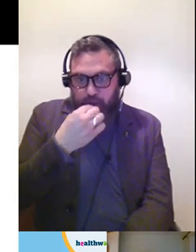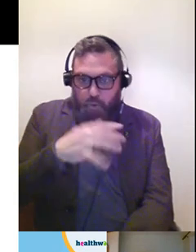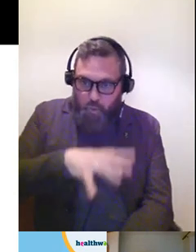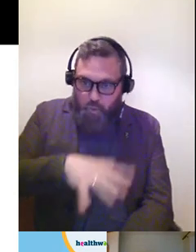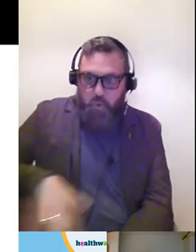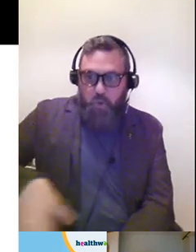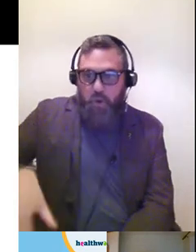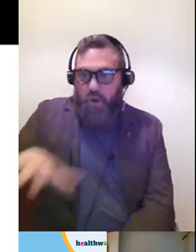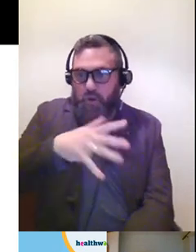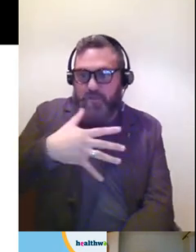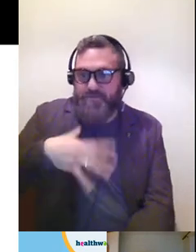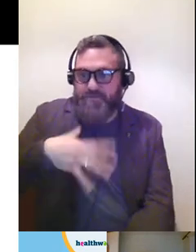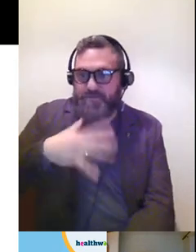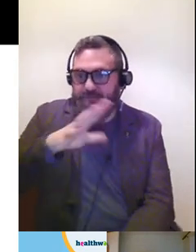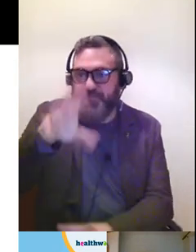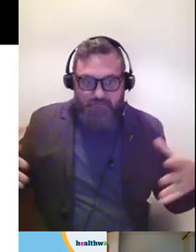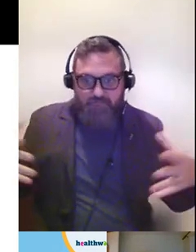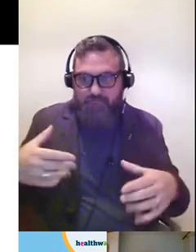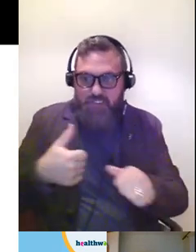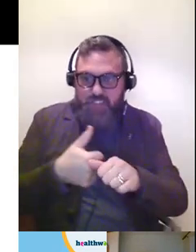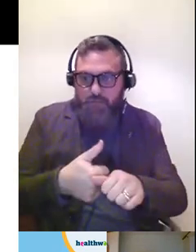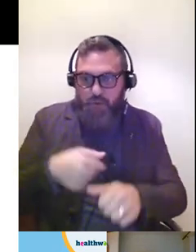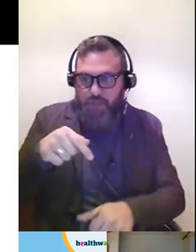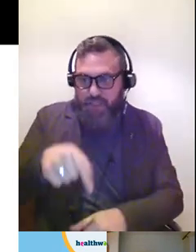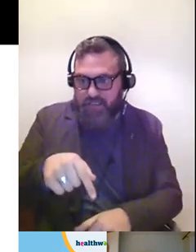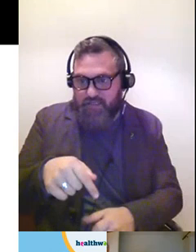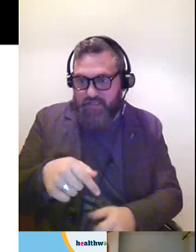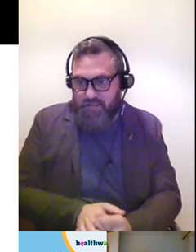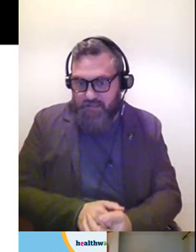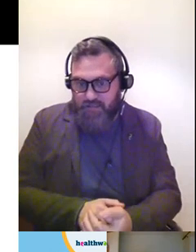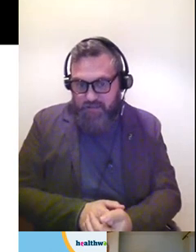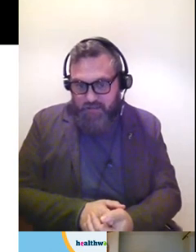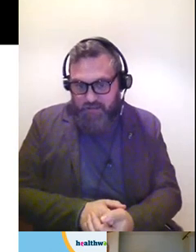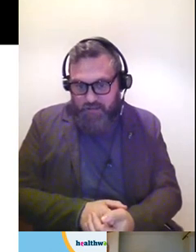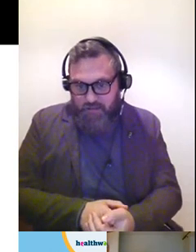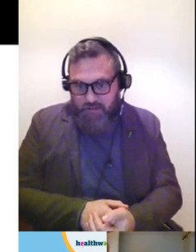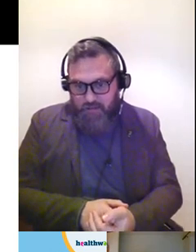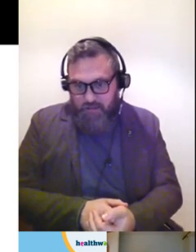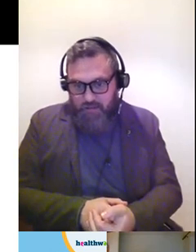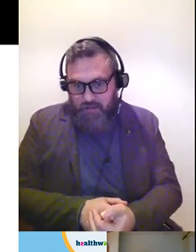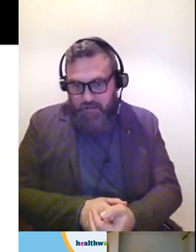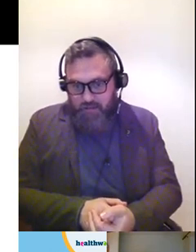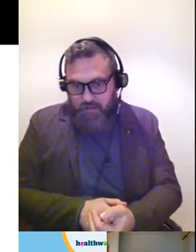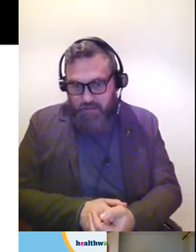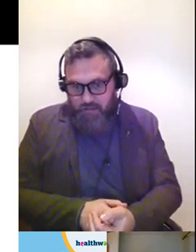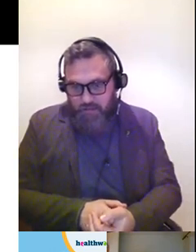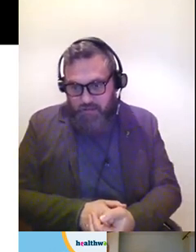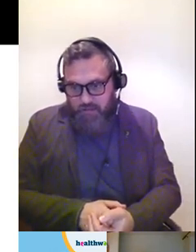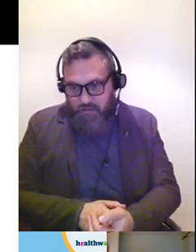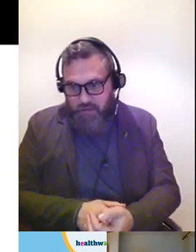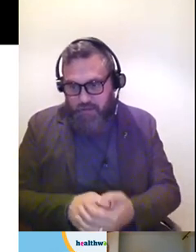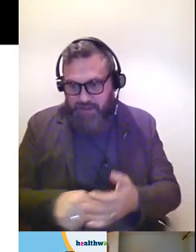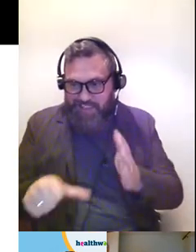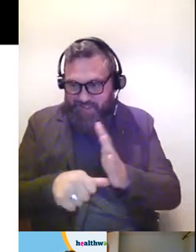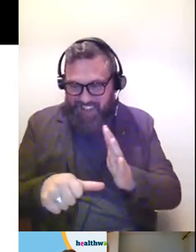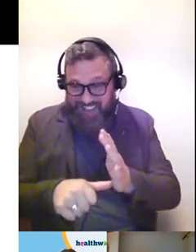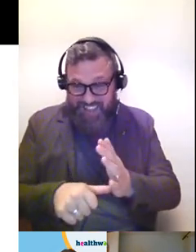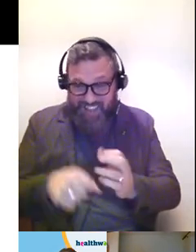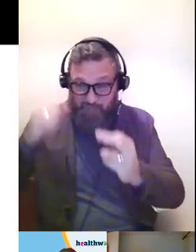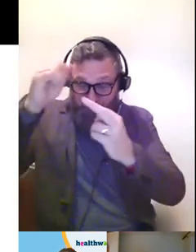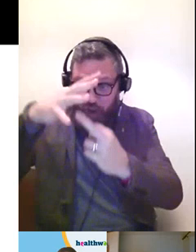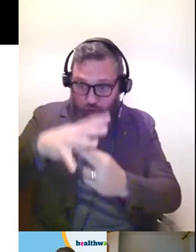in this. I think the difficulty in a way is being able to distill down our priorities, as I